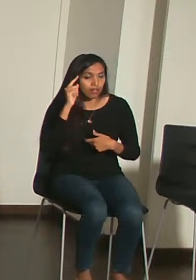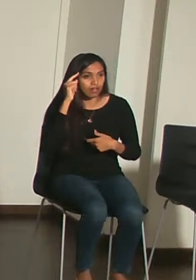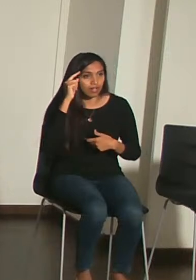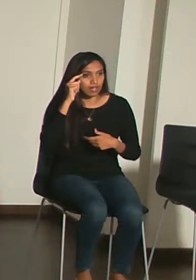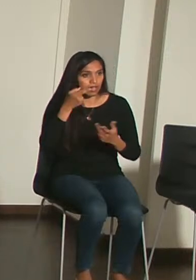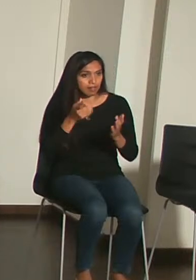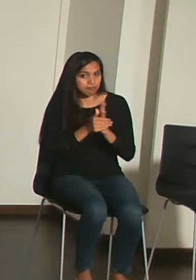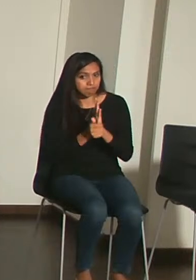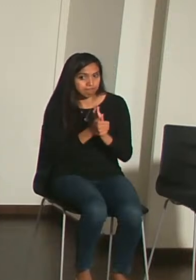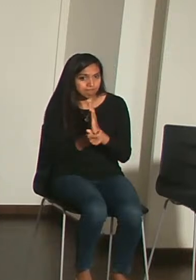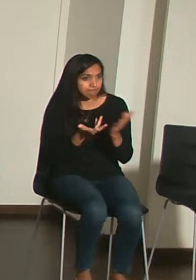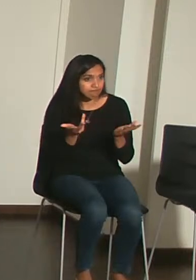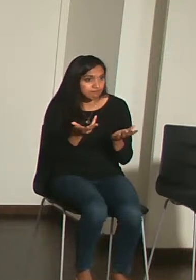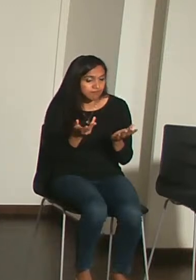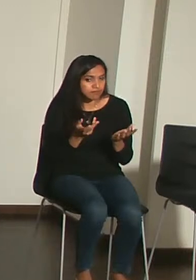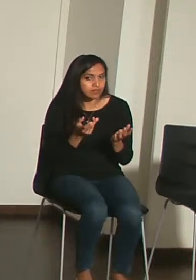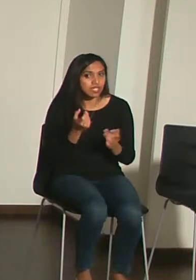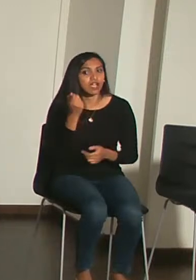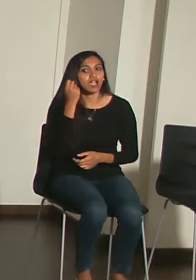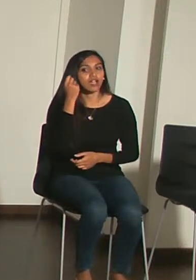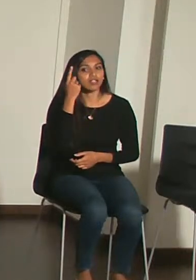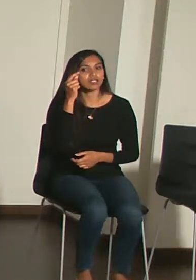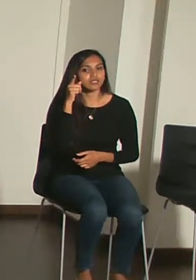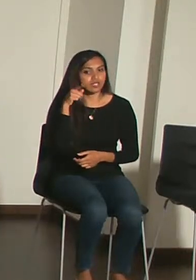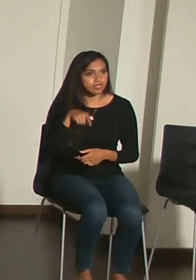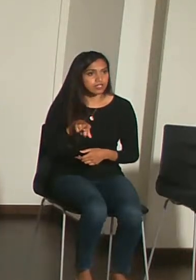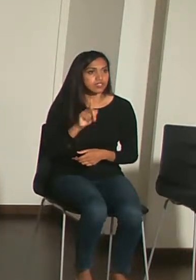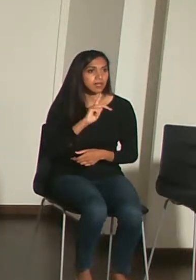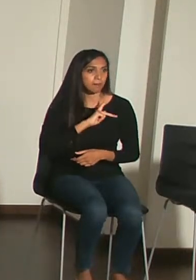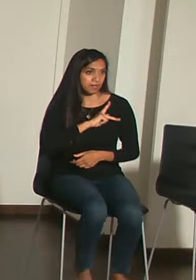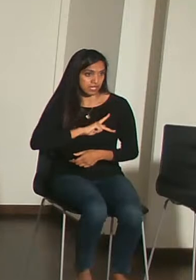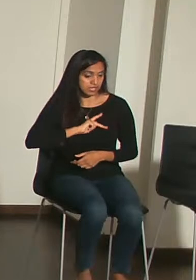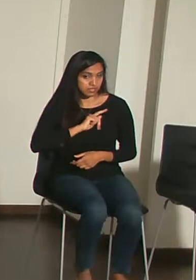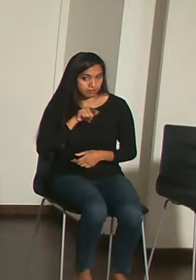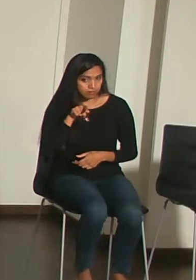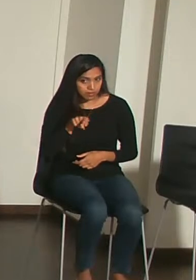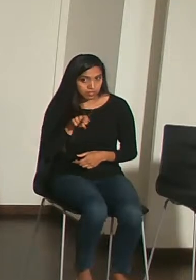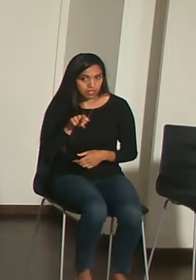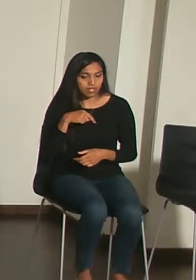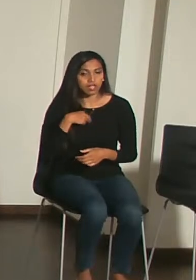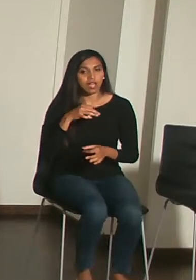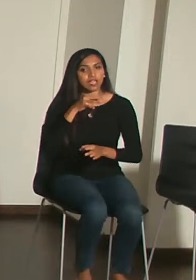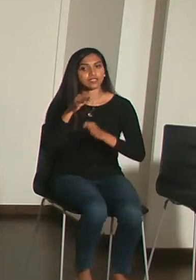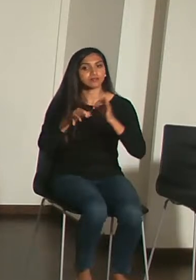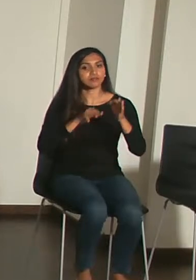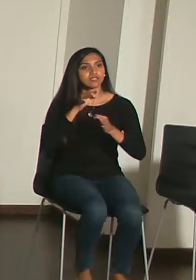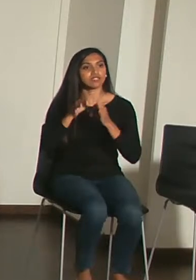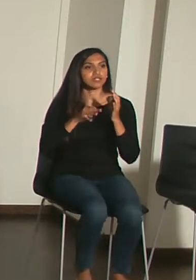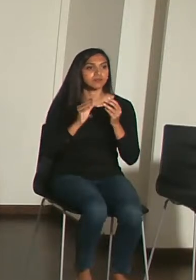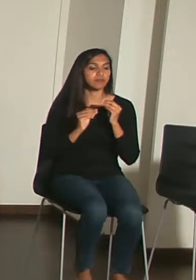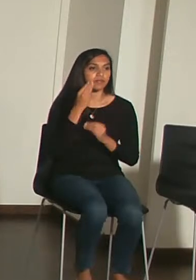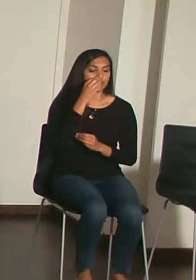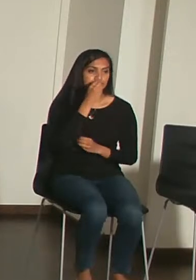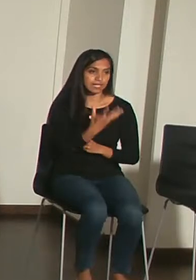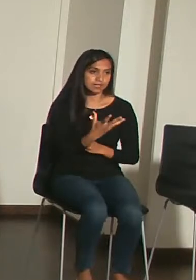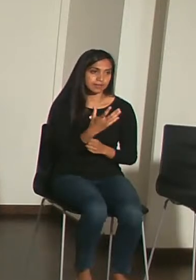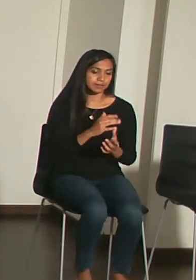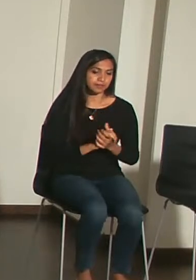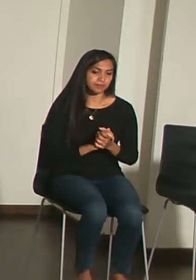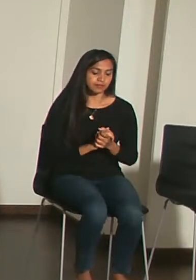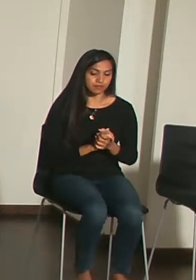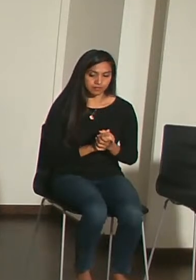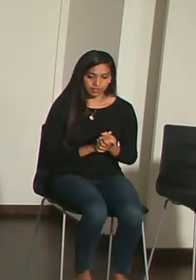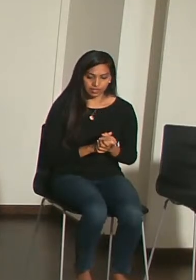engage, and that becomes the entry point. And when it's a curated exhibition, also,